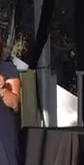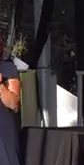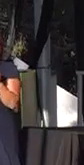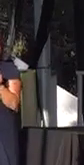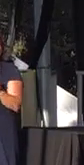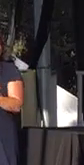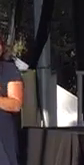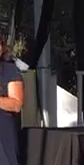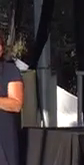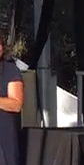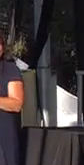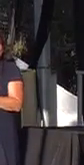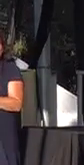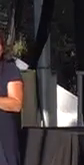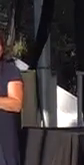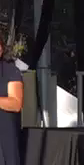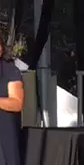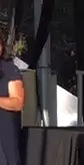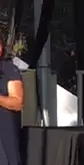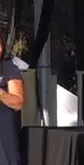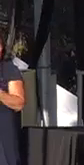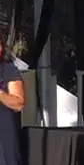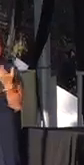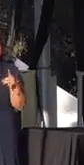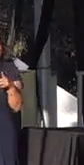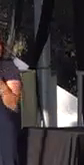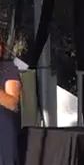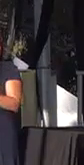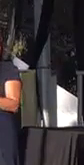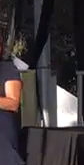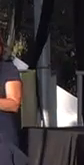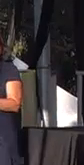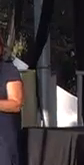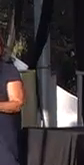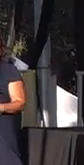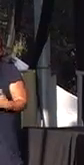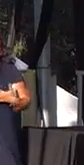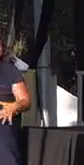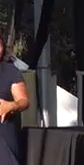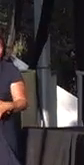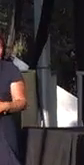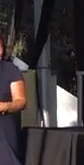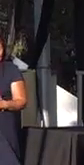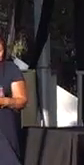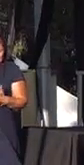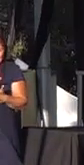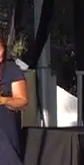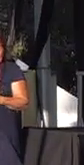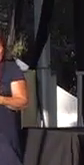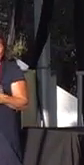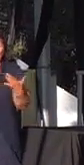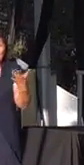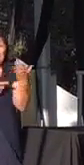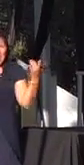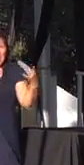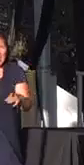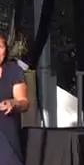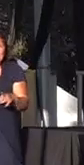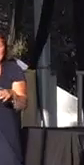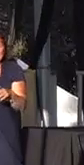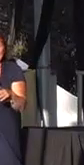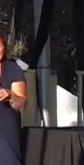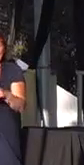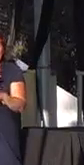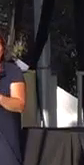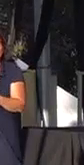few weeks ago and what took place in that club, and I think about this past week, what took place in Baton